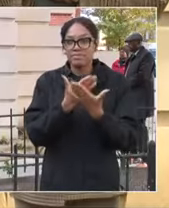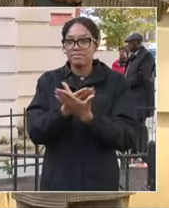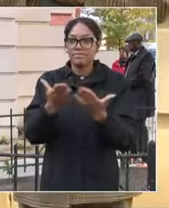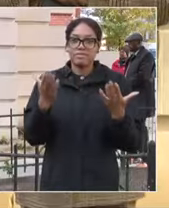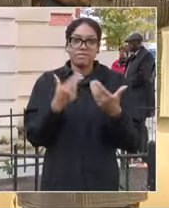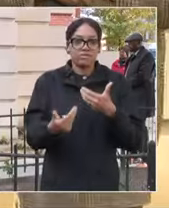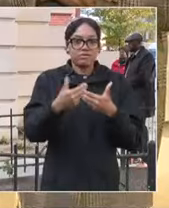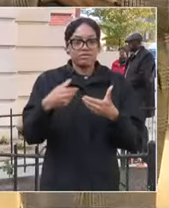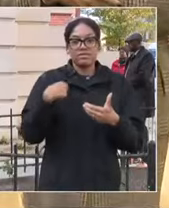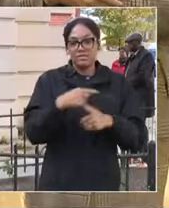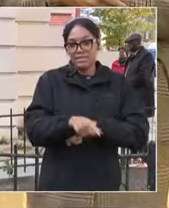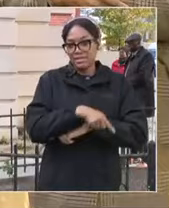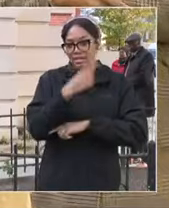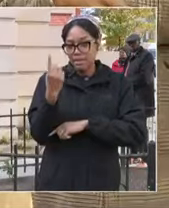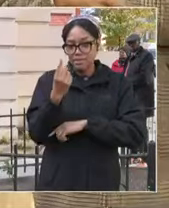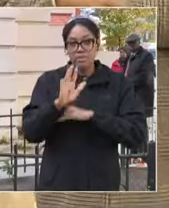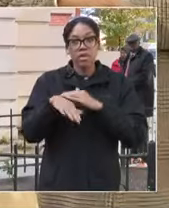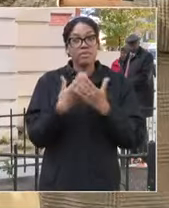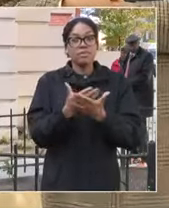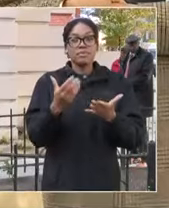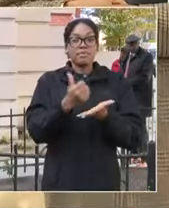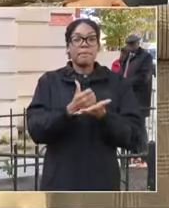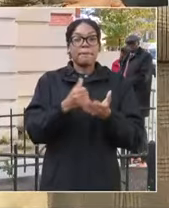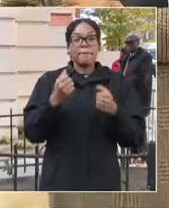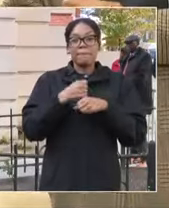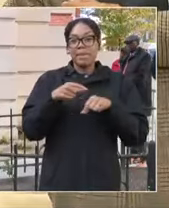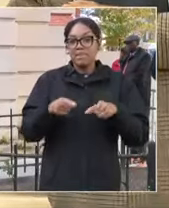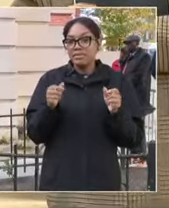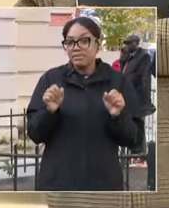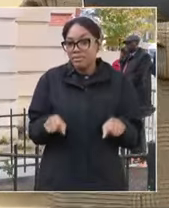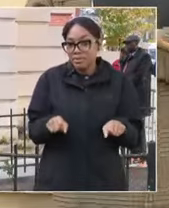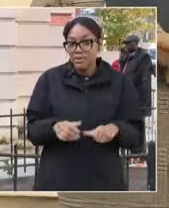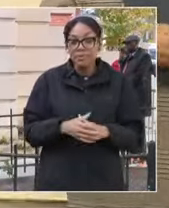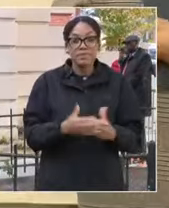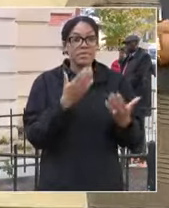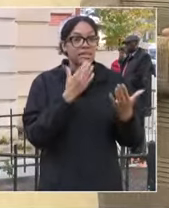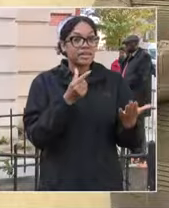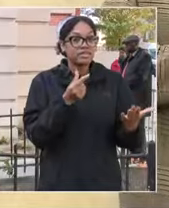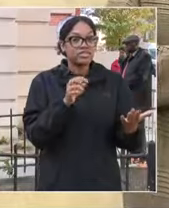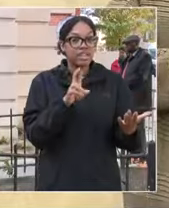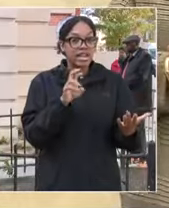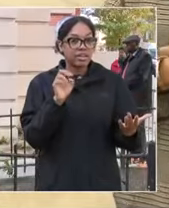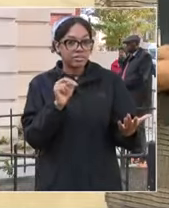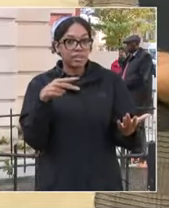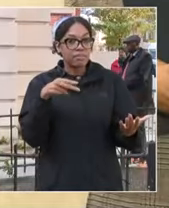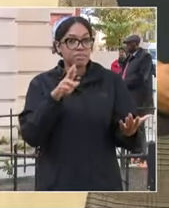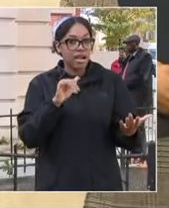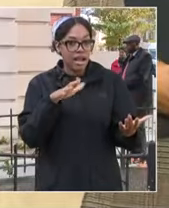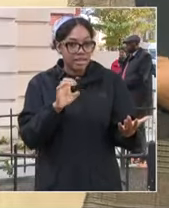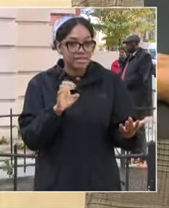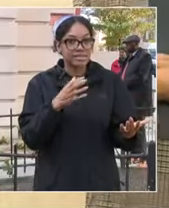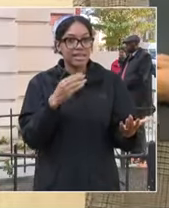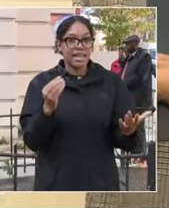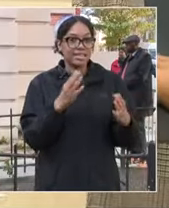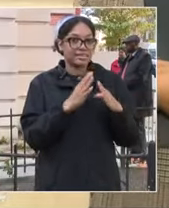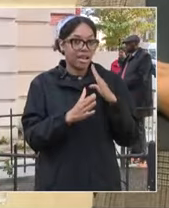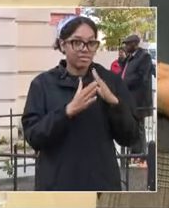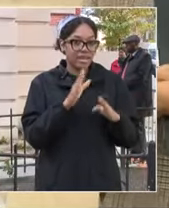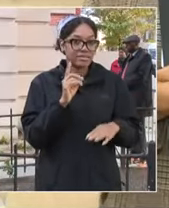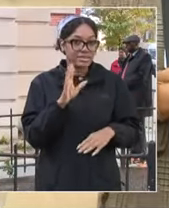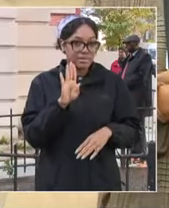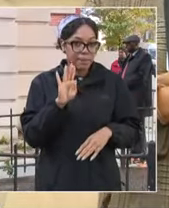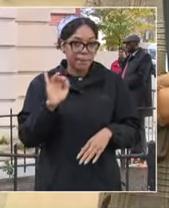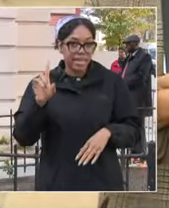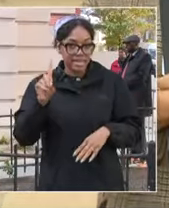and all of those who helped make this event possible. Thank you, Jaron Price and the Downtown DC BID, for your partnership and continued support to our